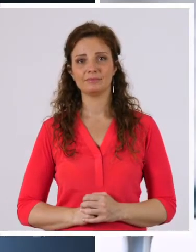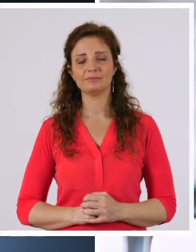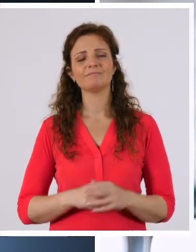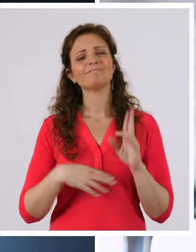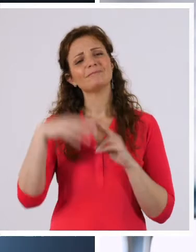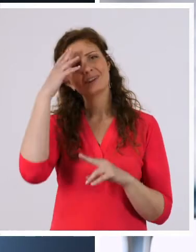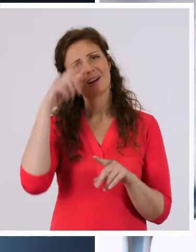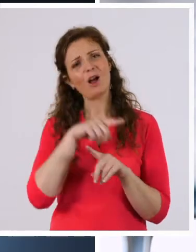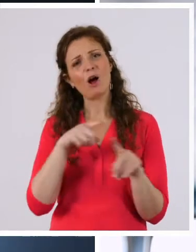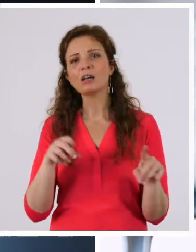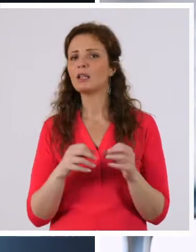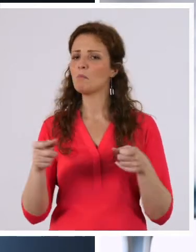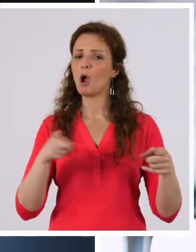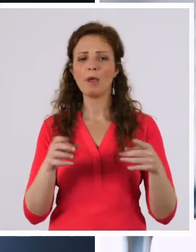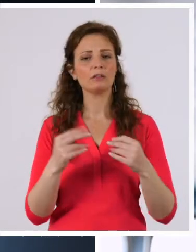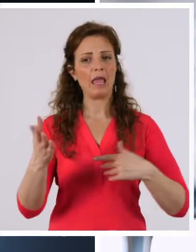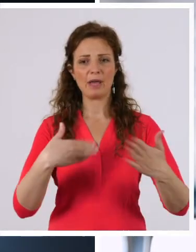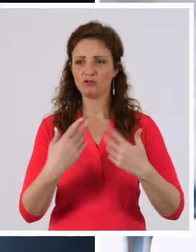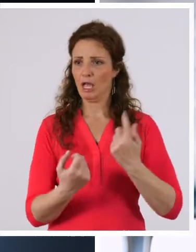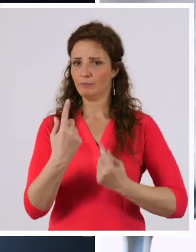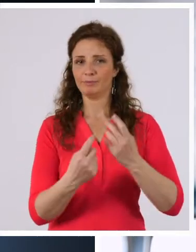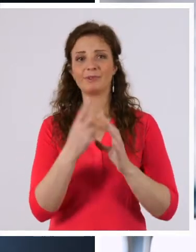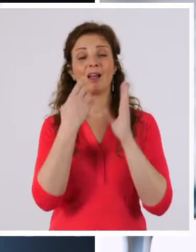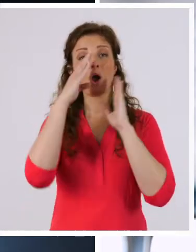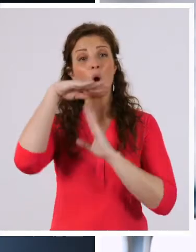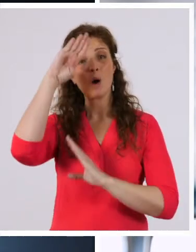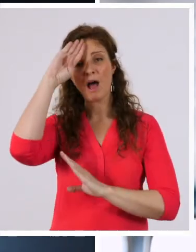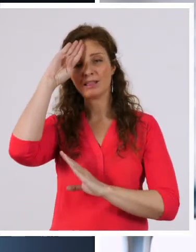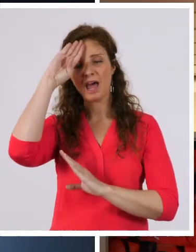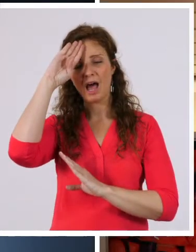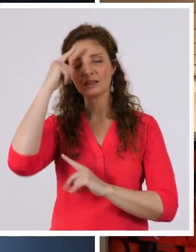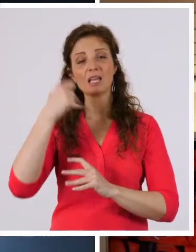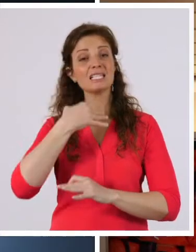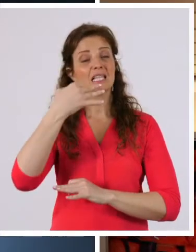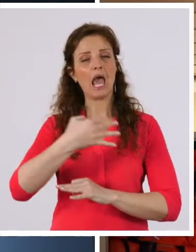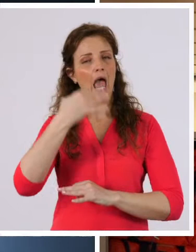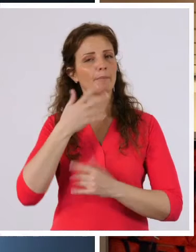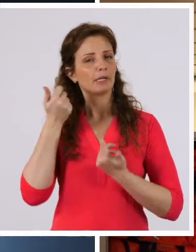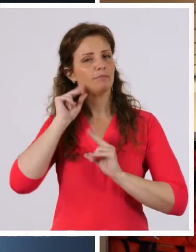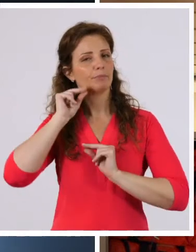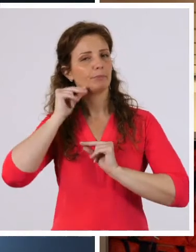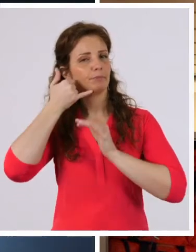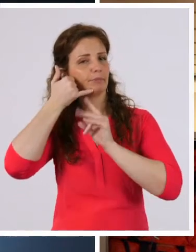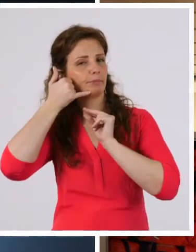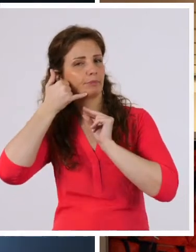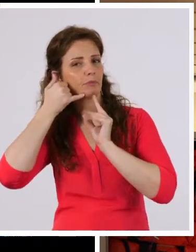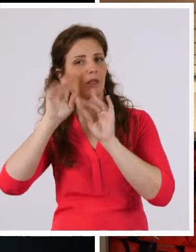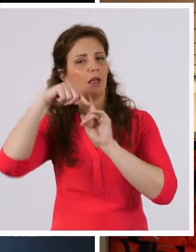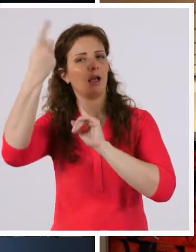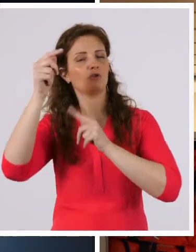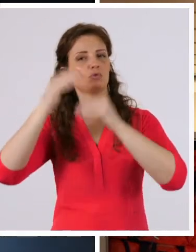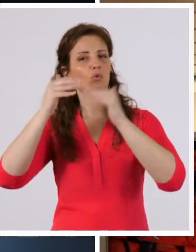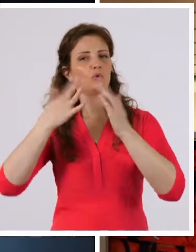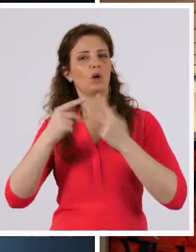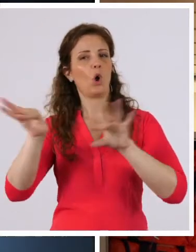You should also bear in mind that during all the phases of the emergency, the captain will be in close contact with the